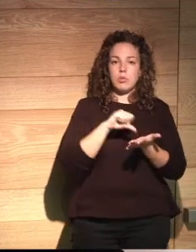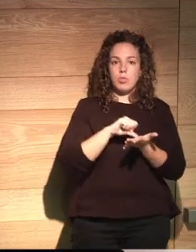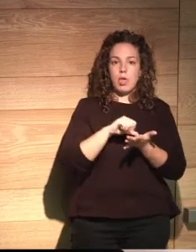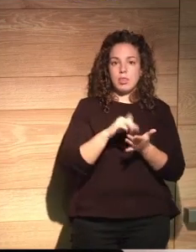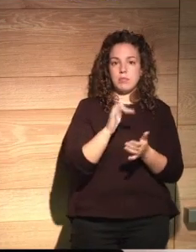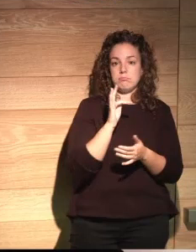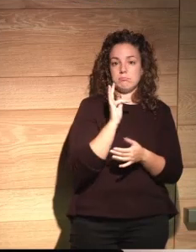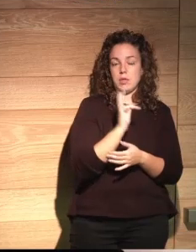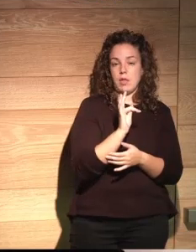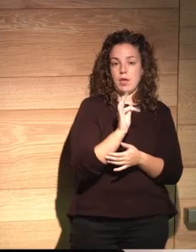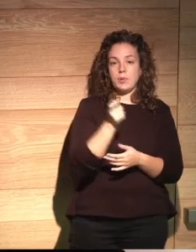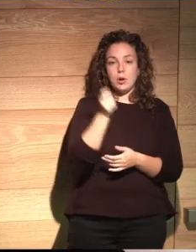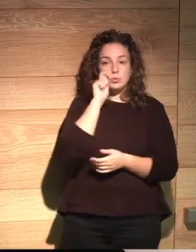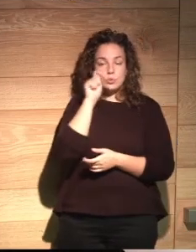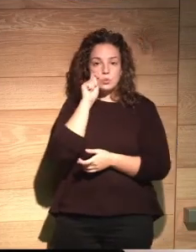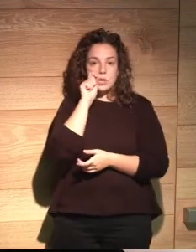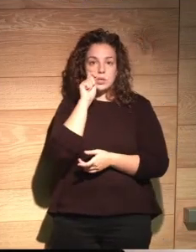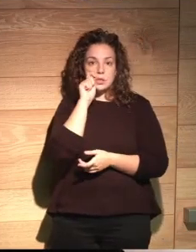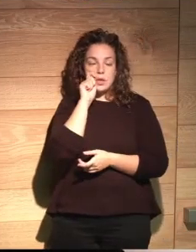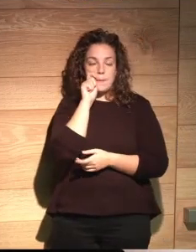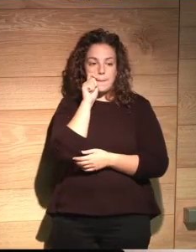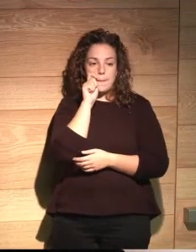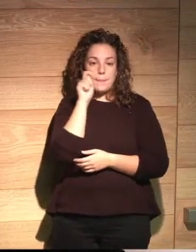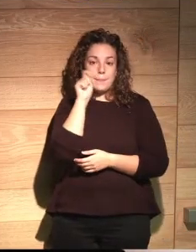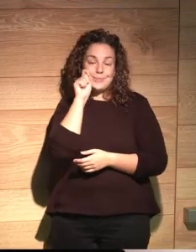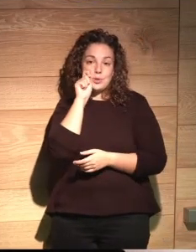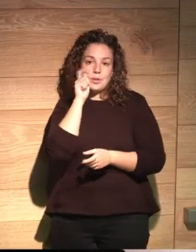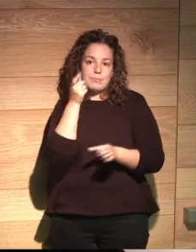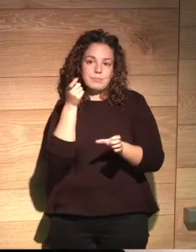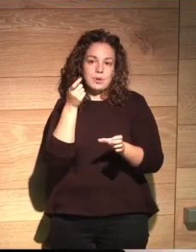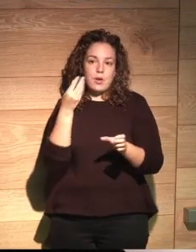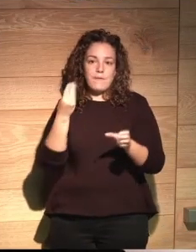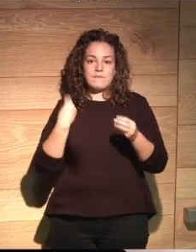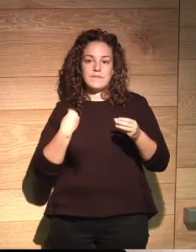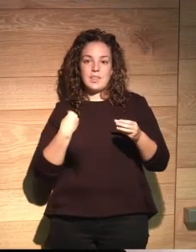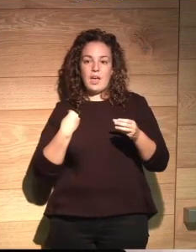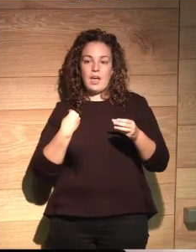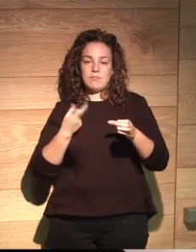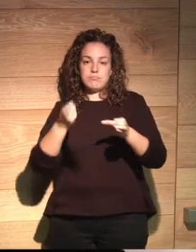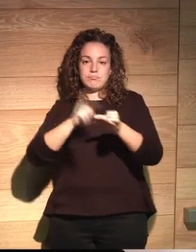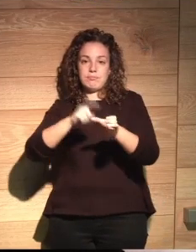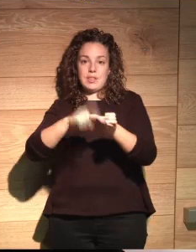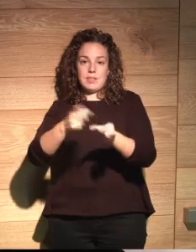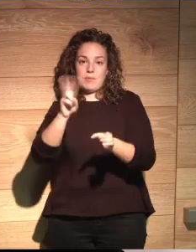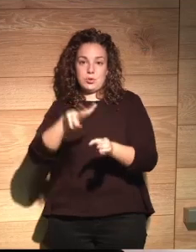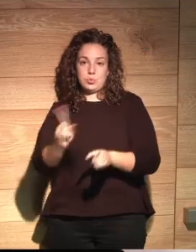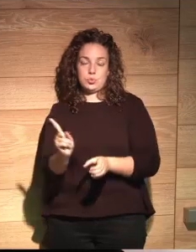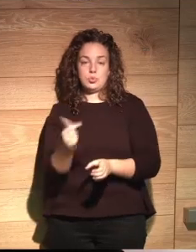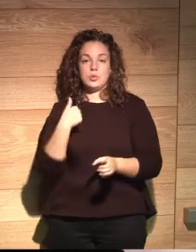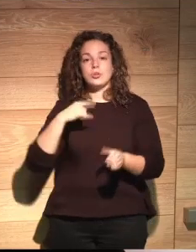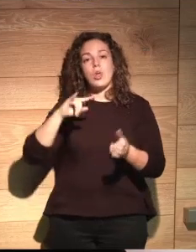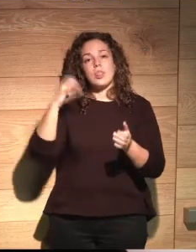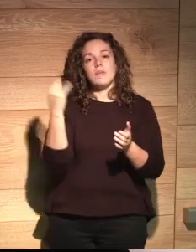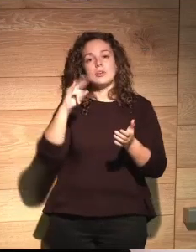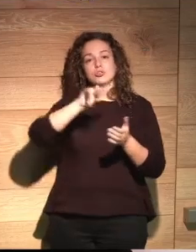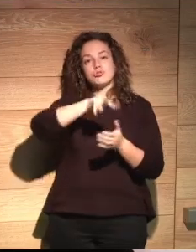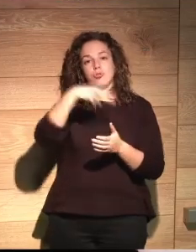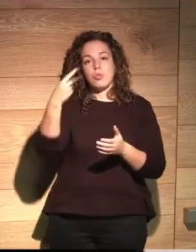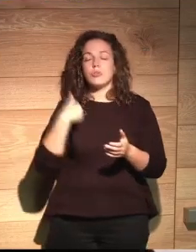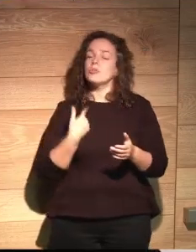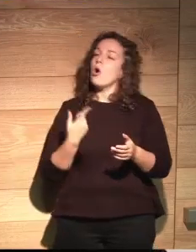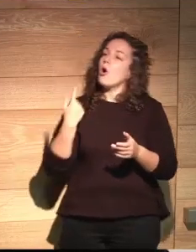are people having the advantage of cities, but, like for example, tourists, but do not participate in the life of the civitas, in the